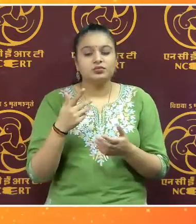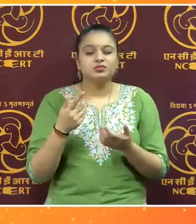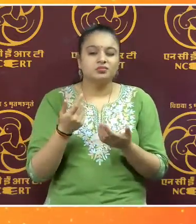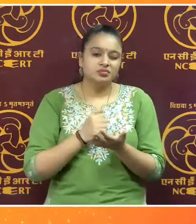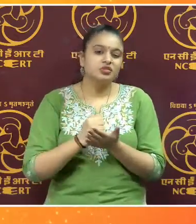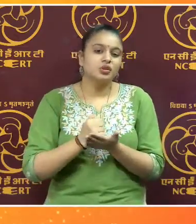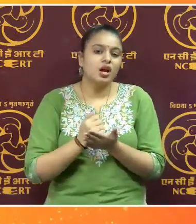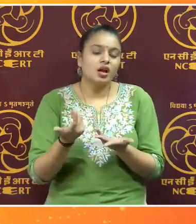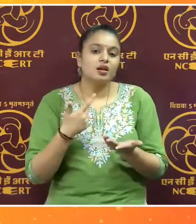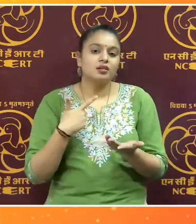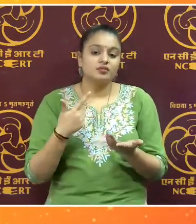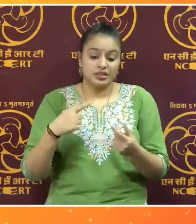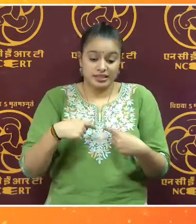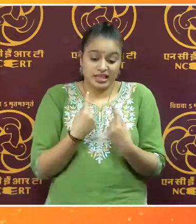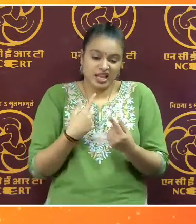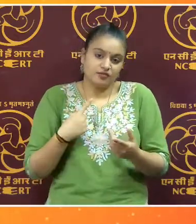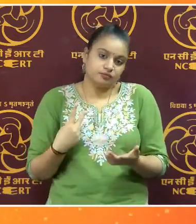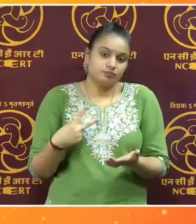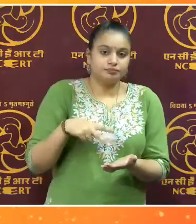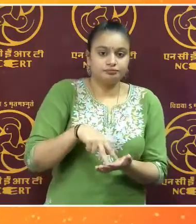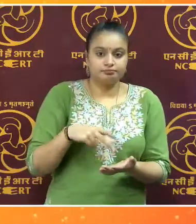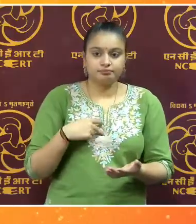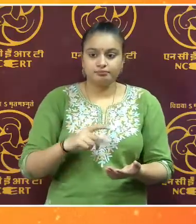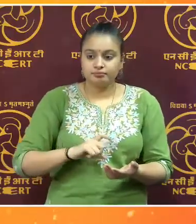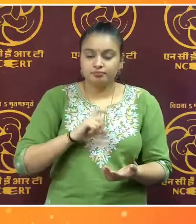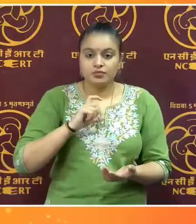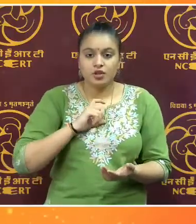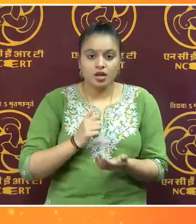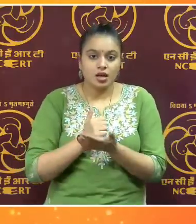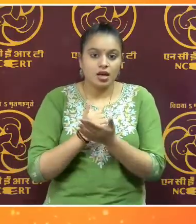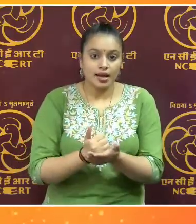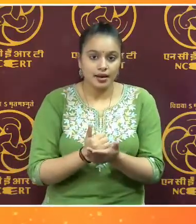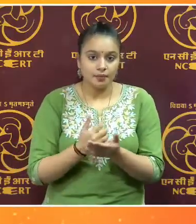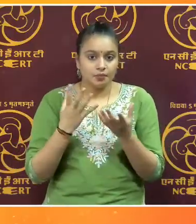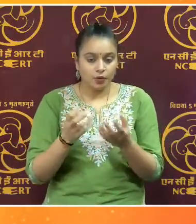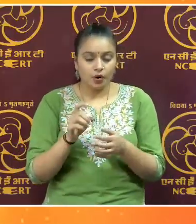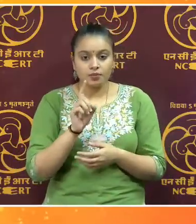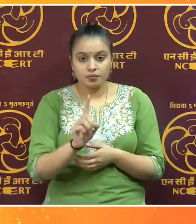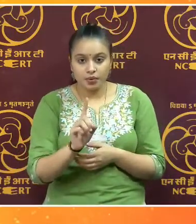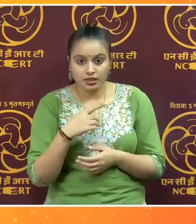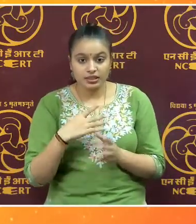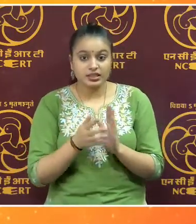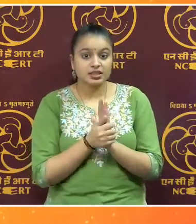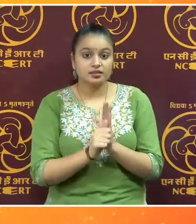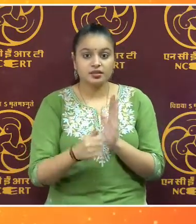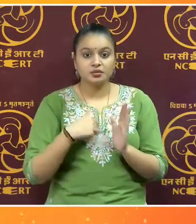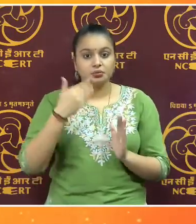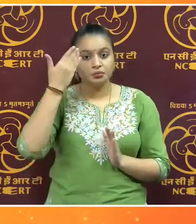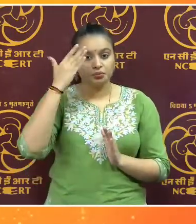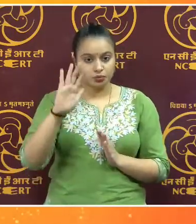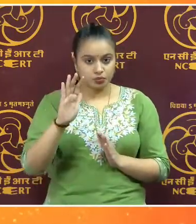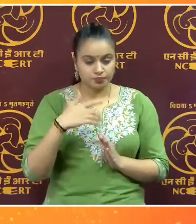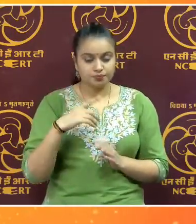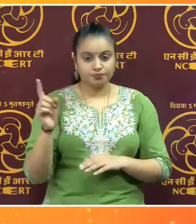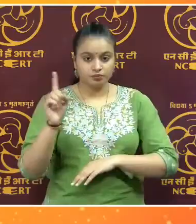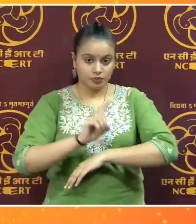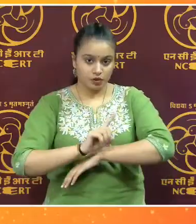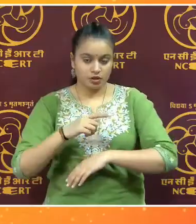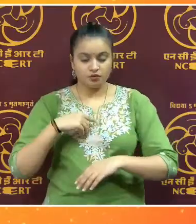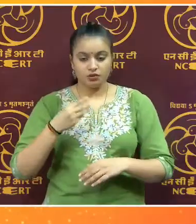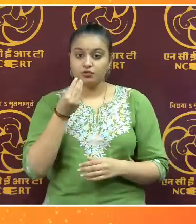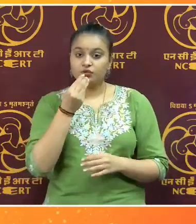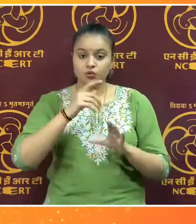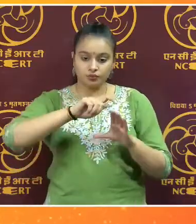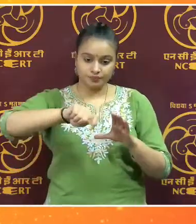to put himself like a helper, but he was lacking the skill of cooking. So one day he prepared a meal